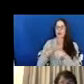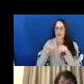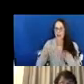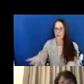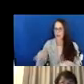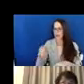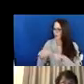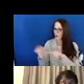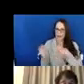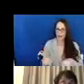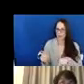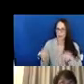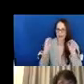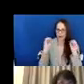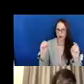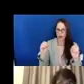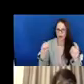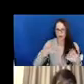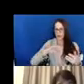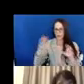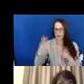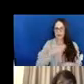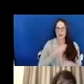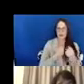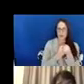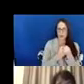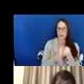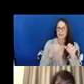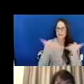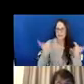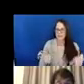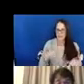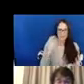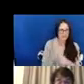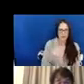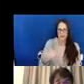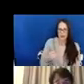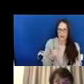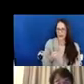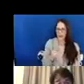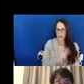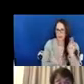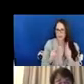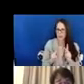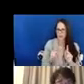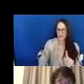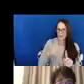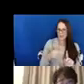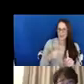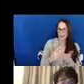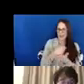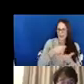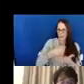all once, and it wrecked my support system. It's so hard to hire people at the wages IHSS provides, so I